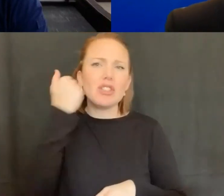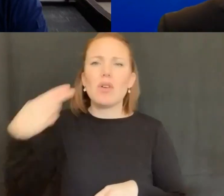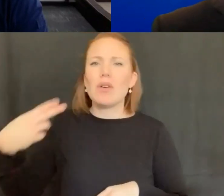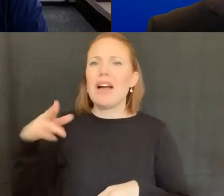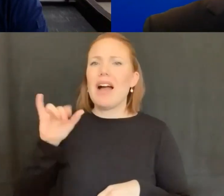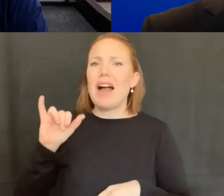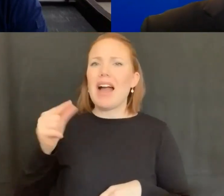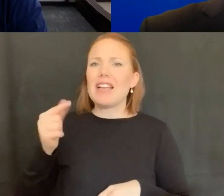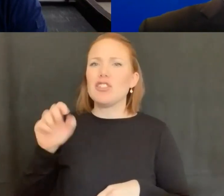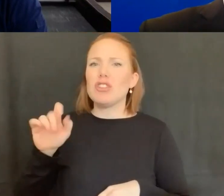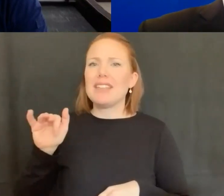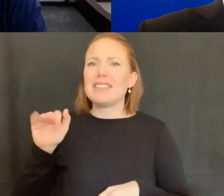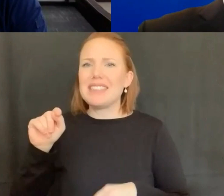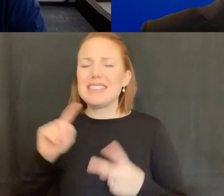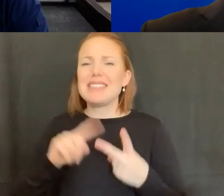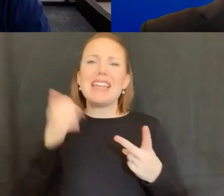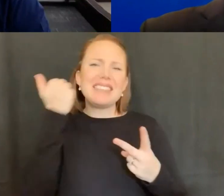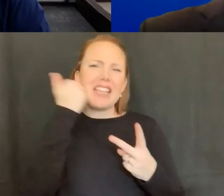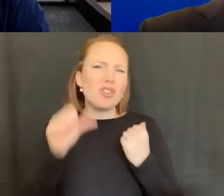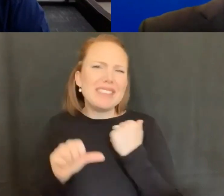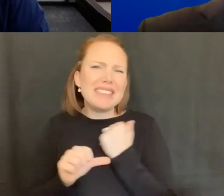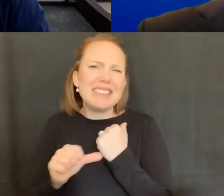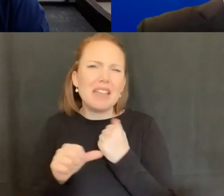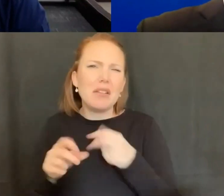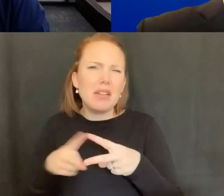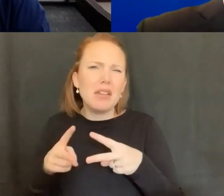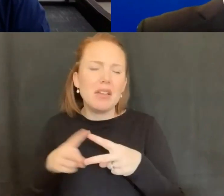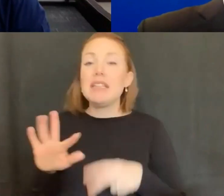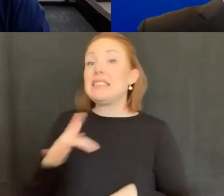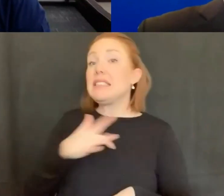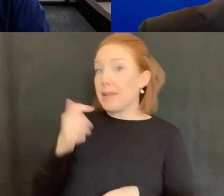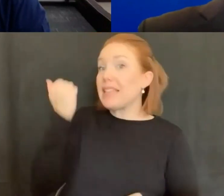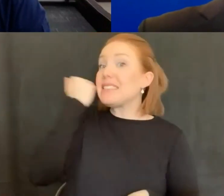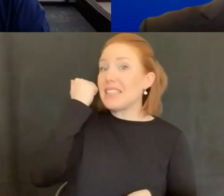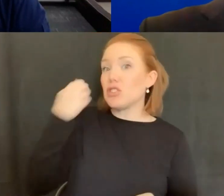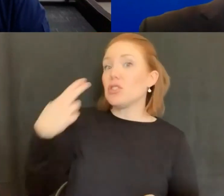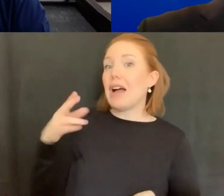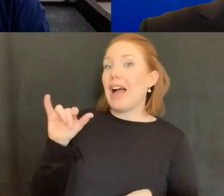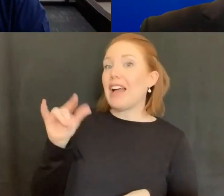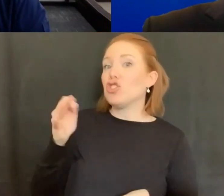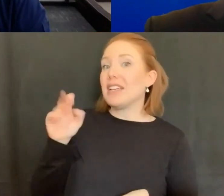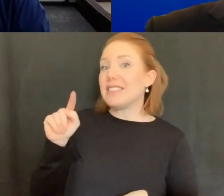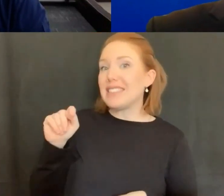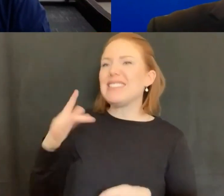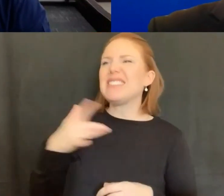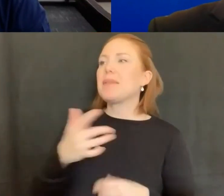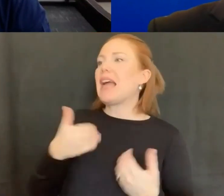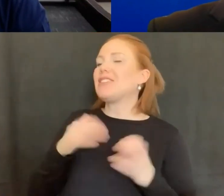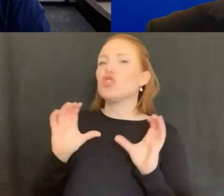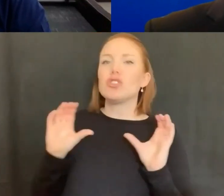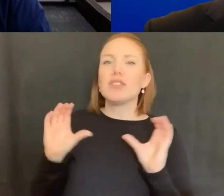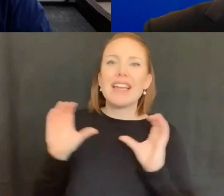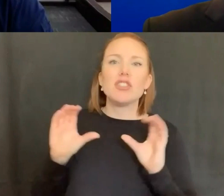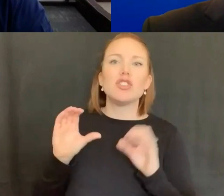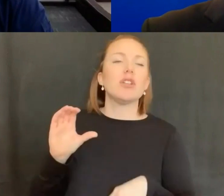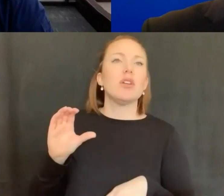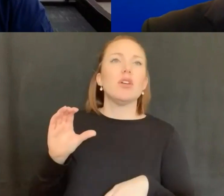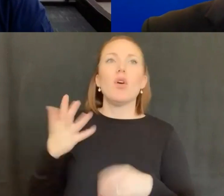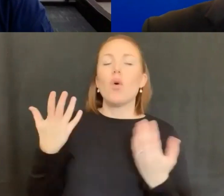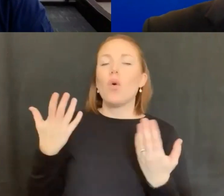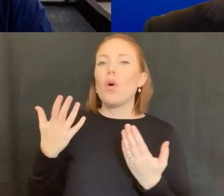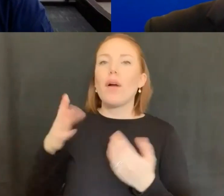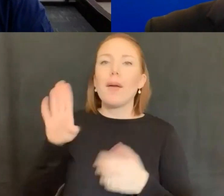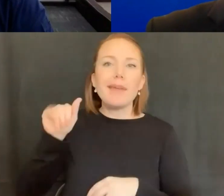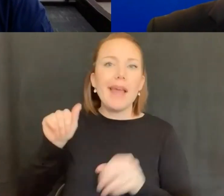excellent question. A dental hygienist usually has a certification of some kind, either a certificate or sometimes a bachelor's